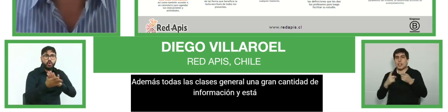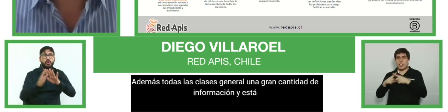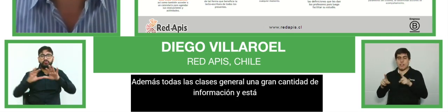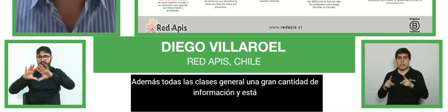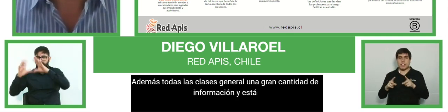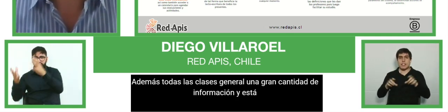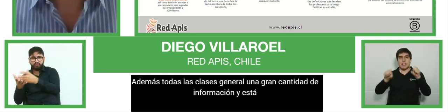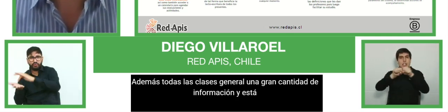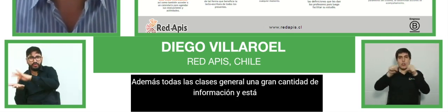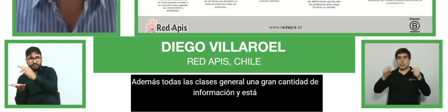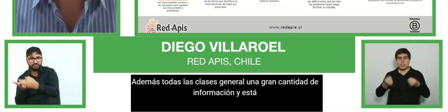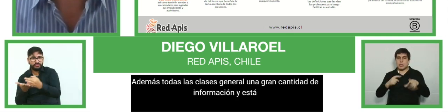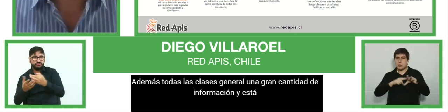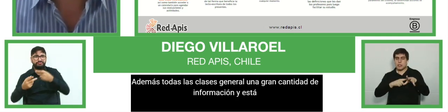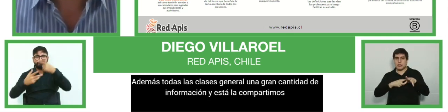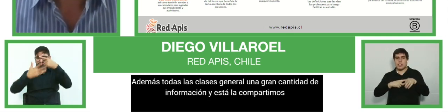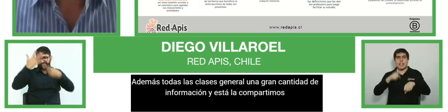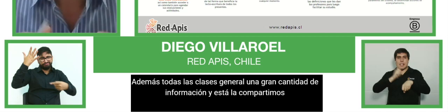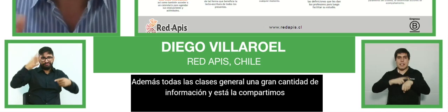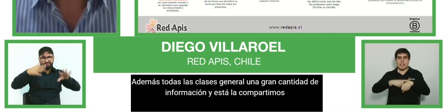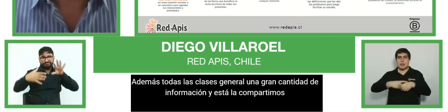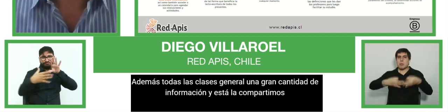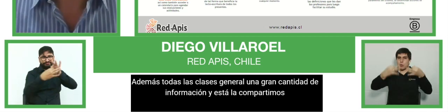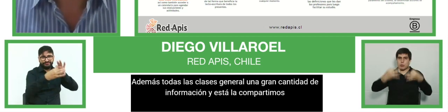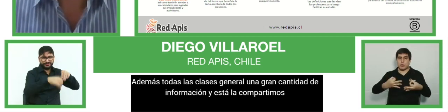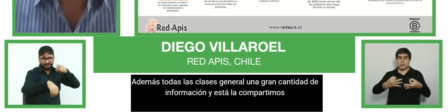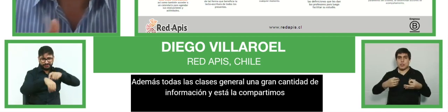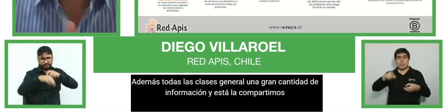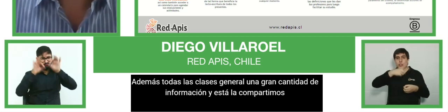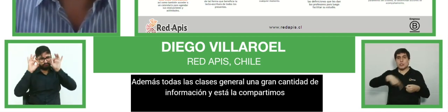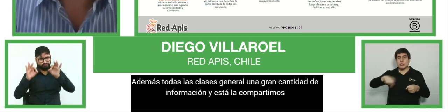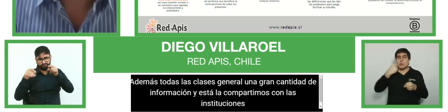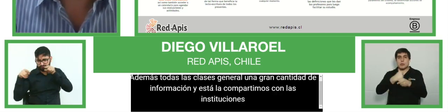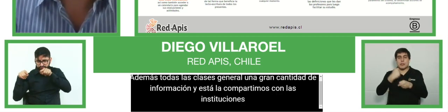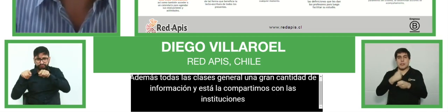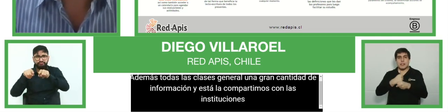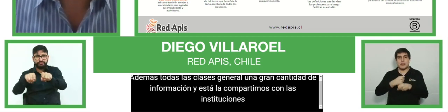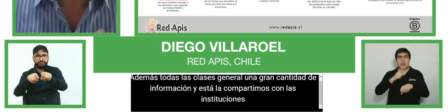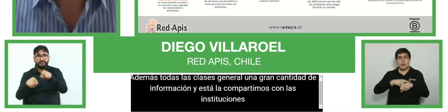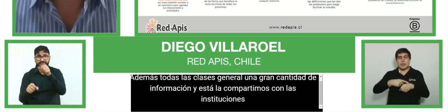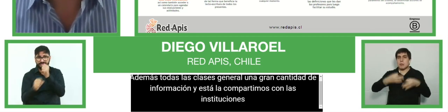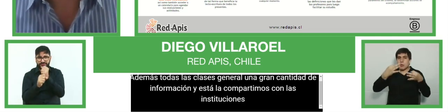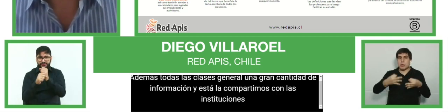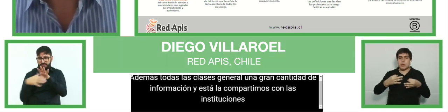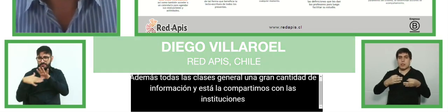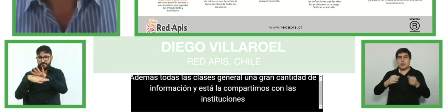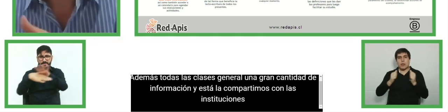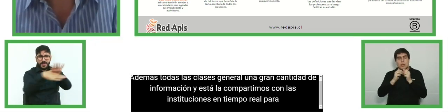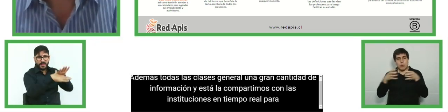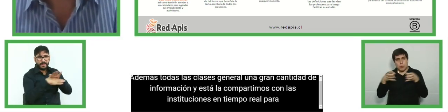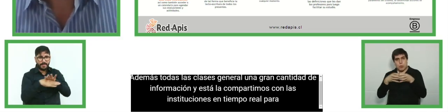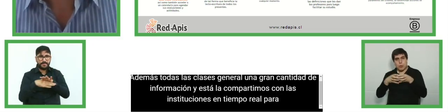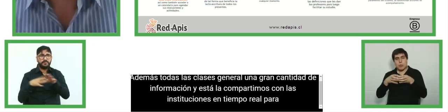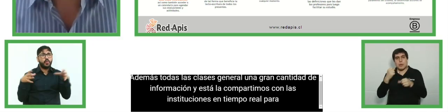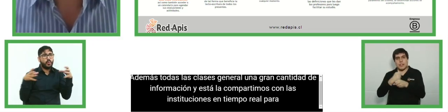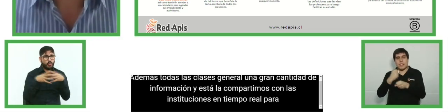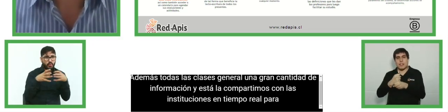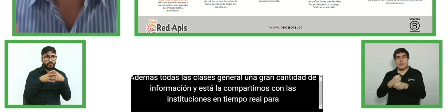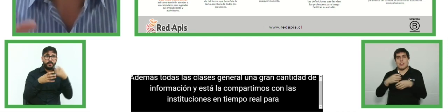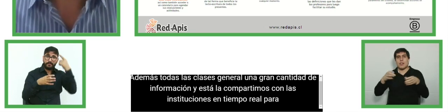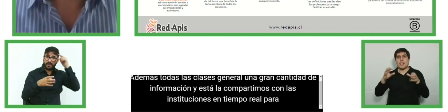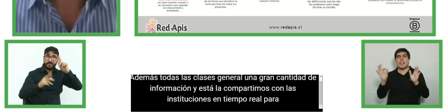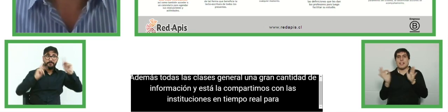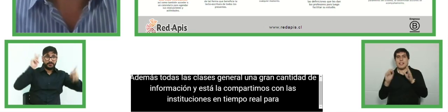And so we can work together with a great team in Redapis and the team who are in the institutions working with